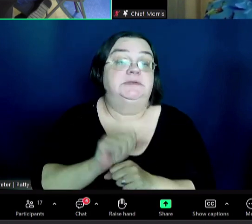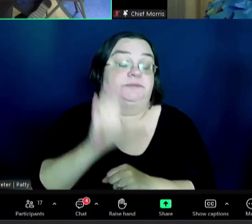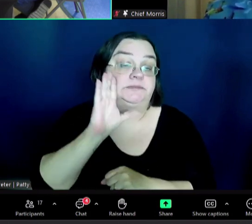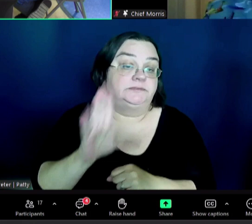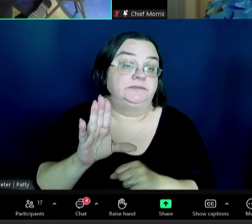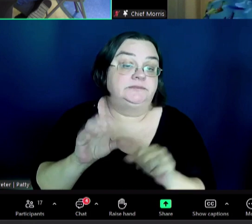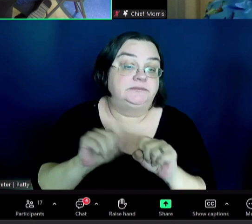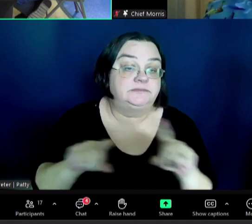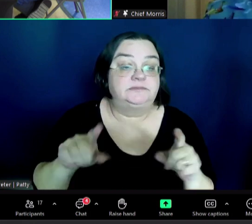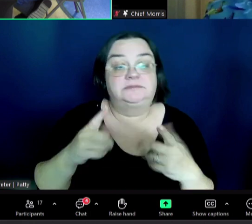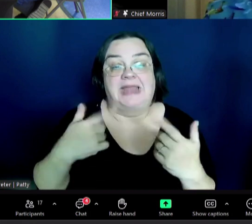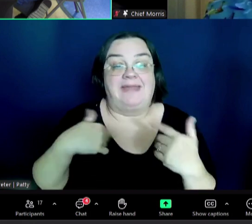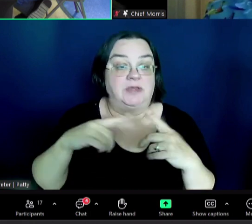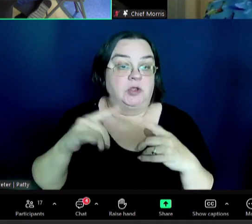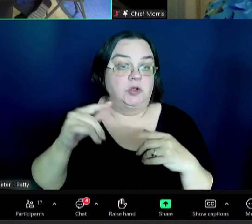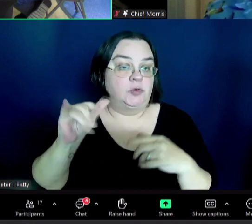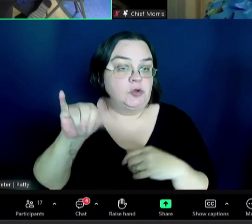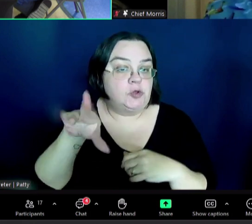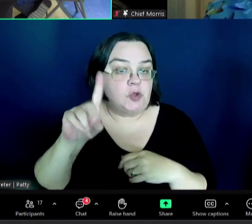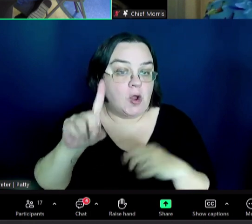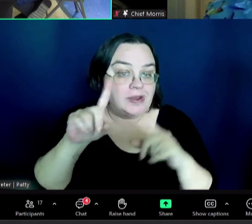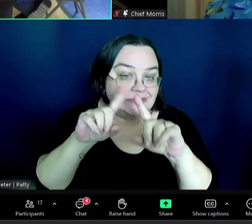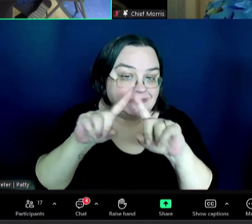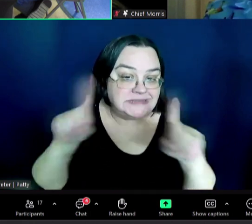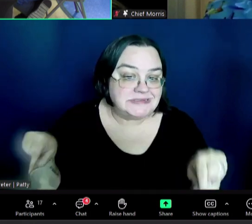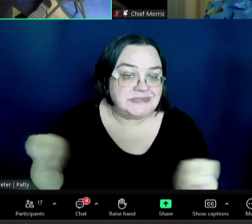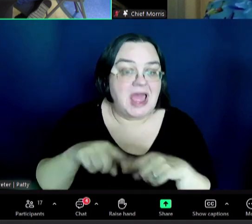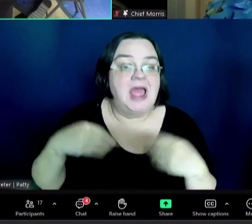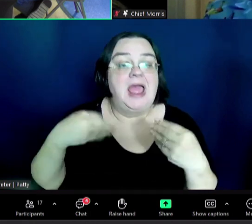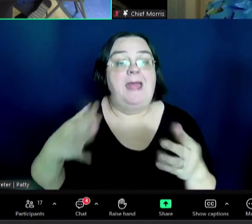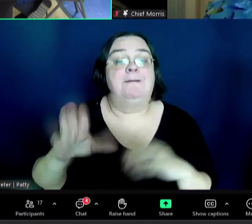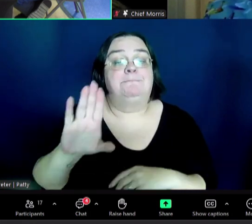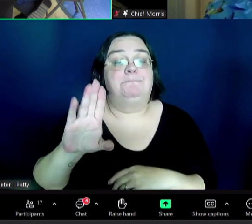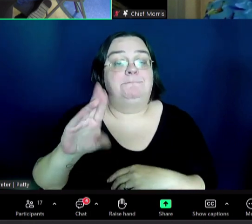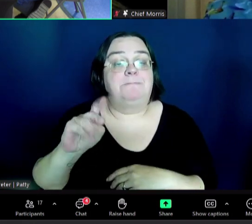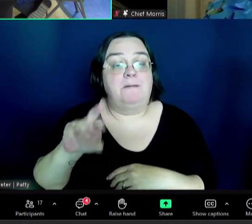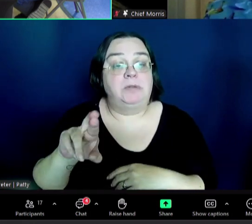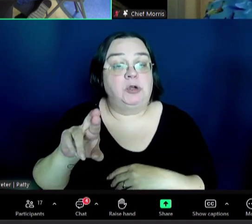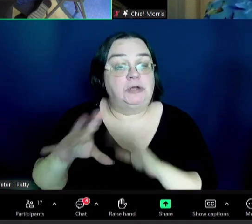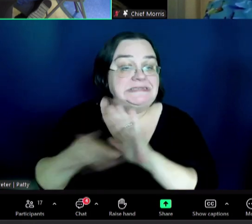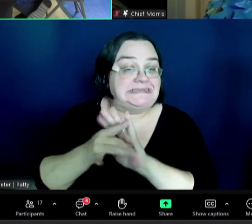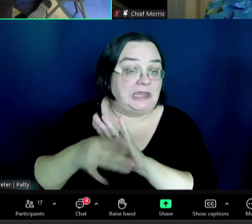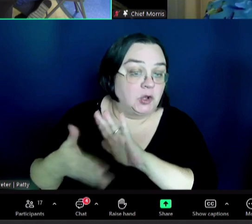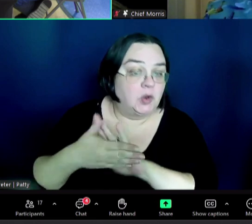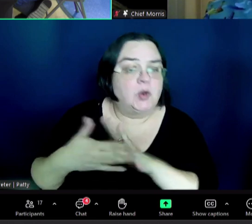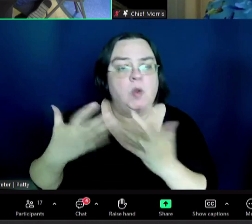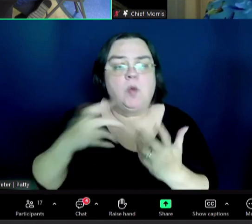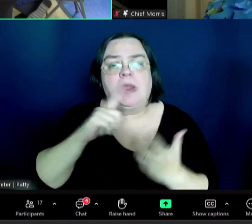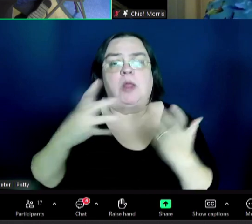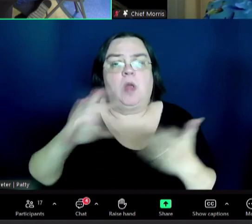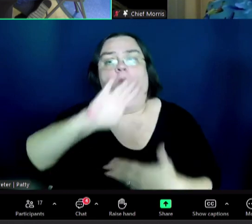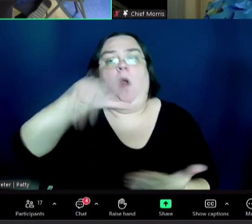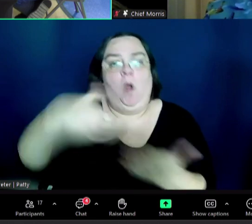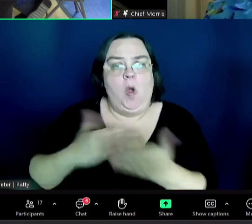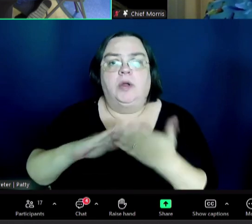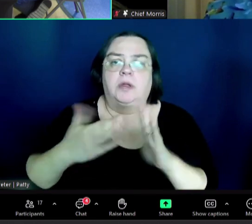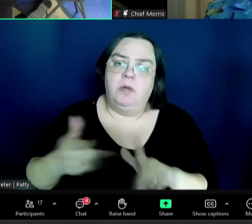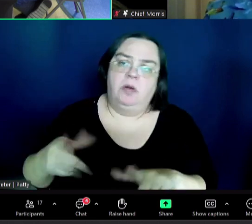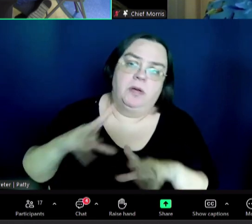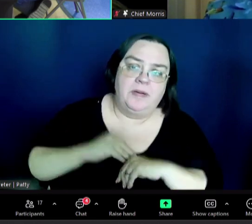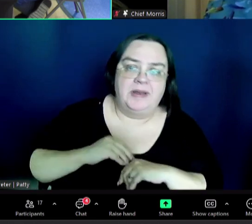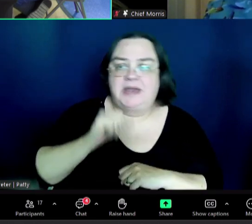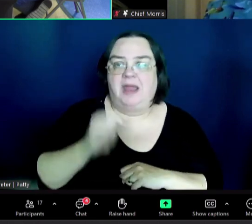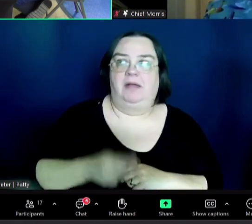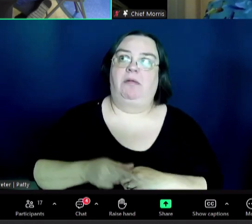yard signs and everything. We provide bumper stickers. We really want this to be about the whole community buying into this, not, oh, these are these cameras,